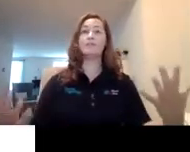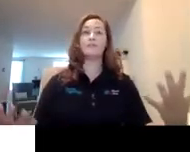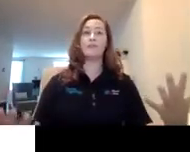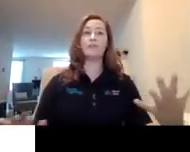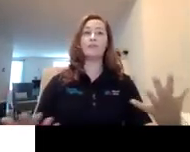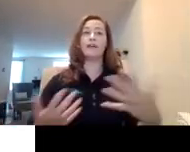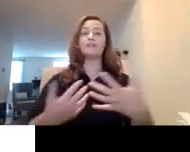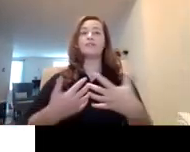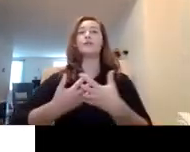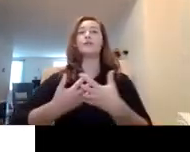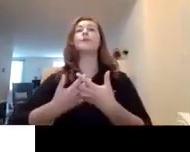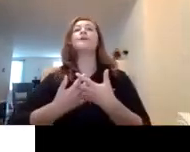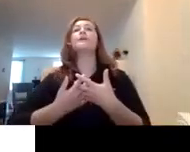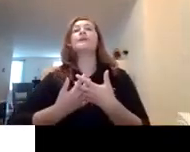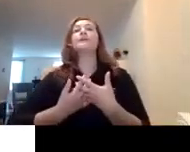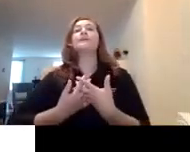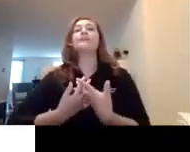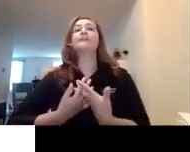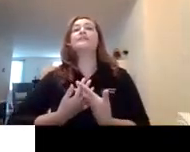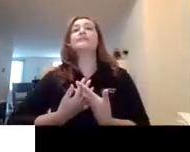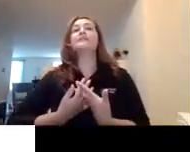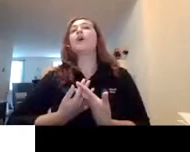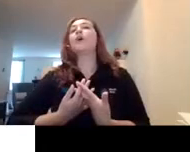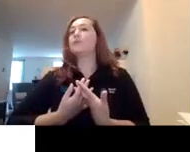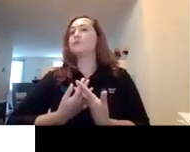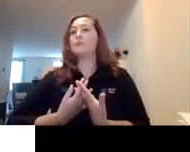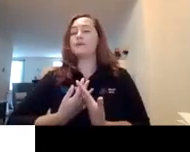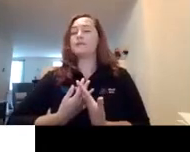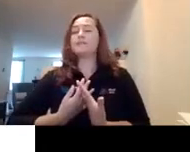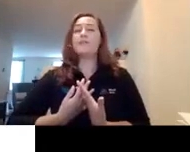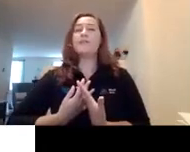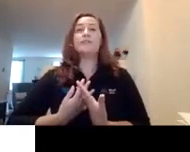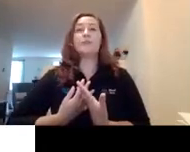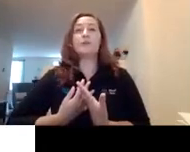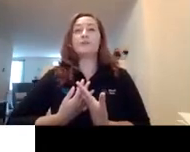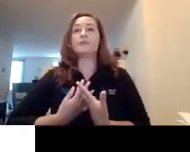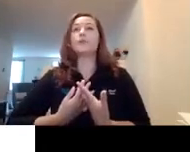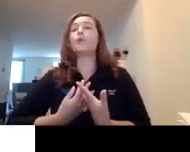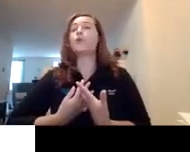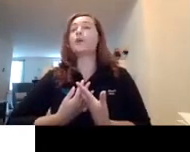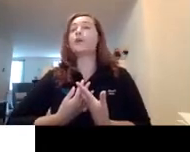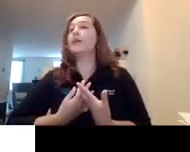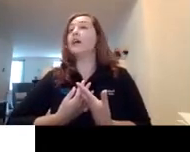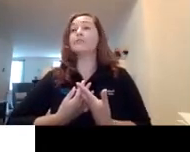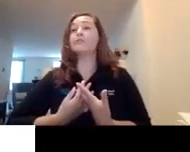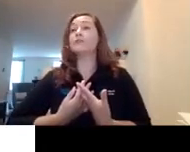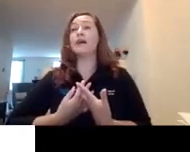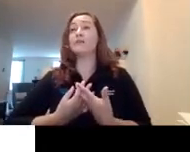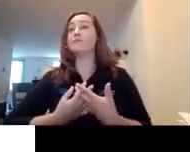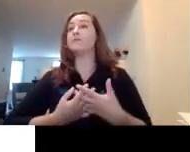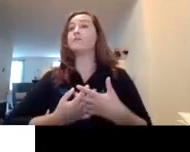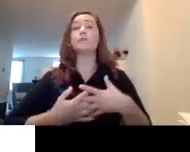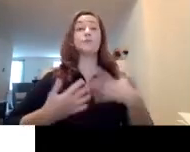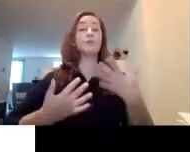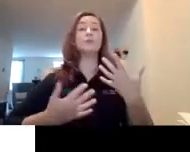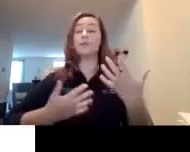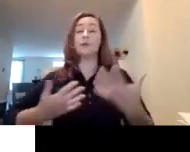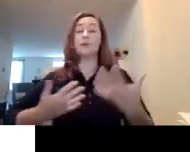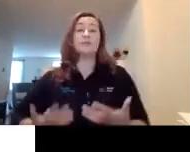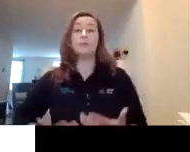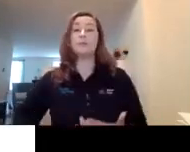Interpreting at the front lines. So this, our staff interpreters quickly had to adapt